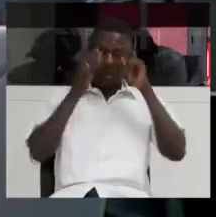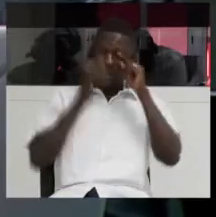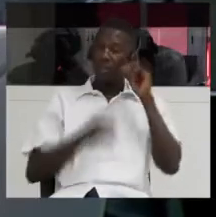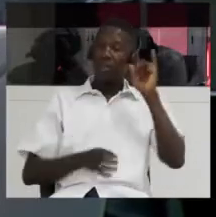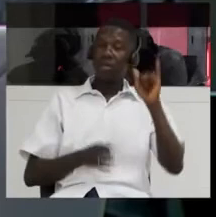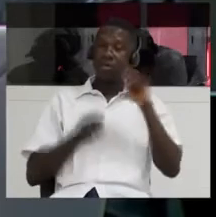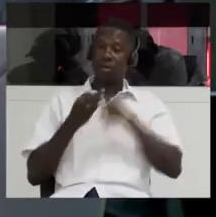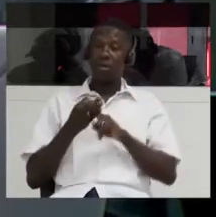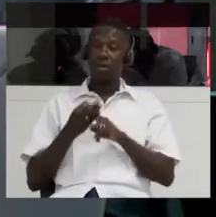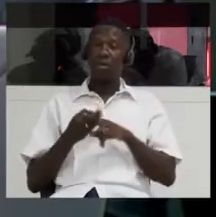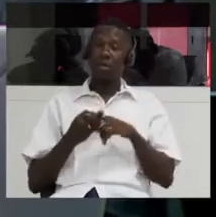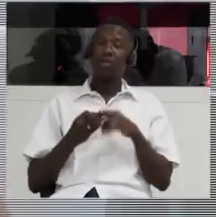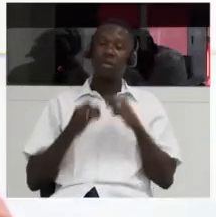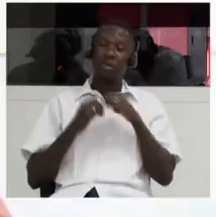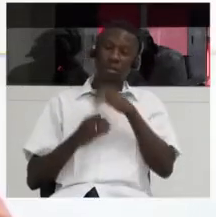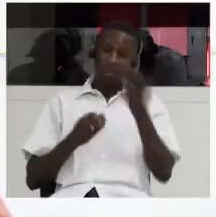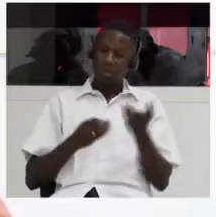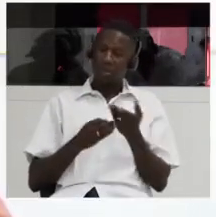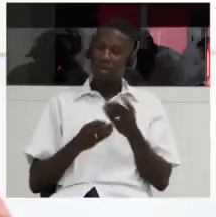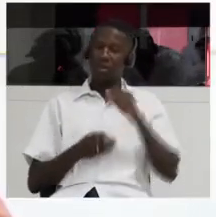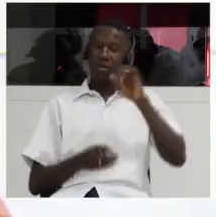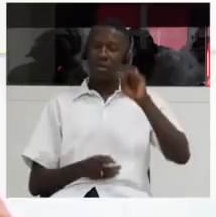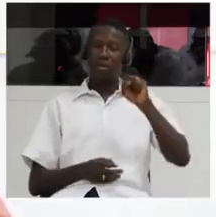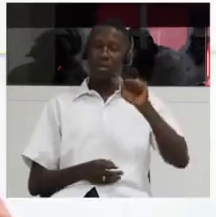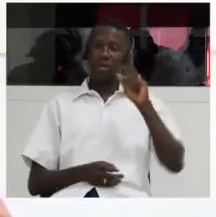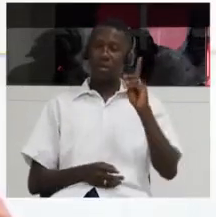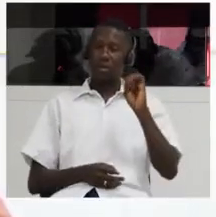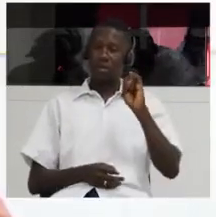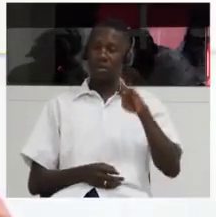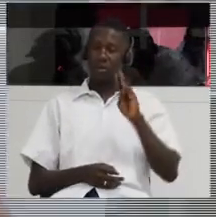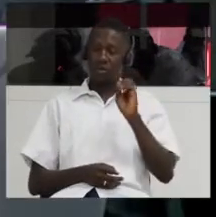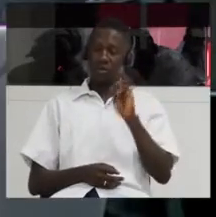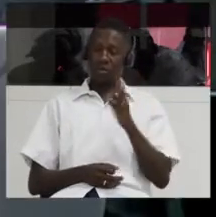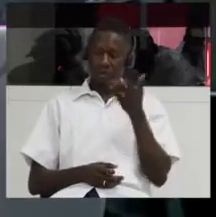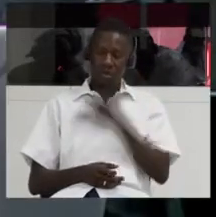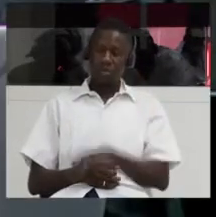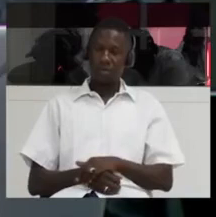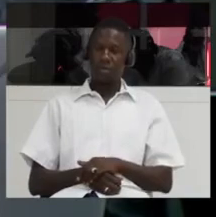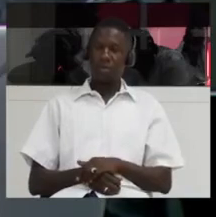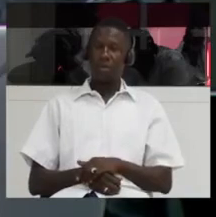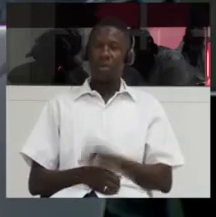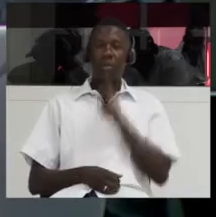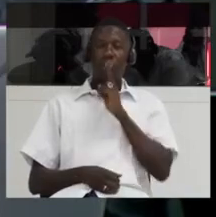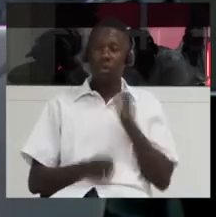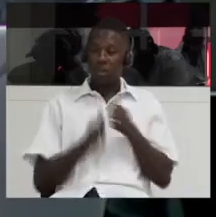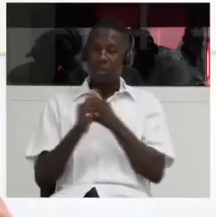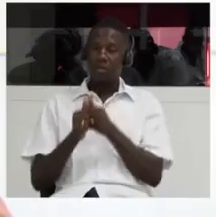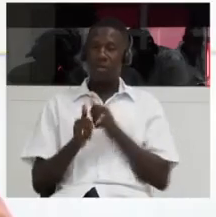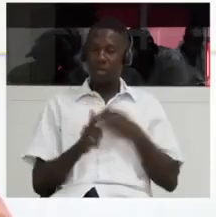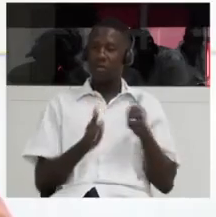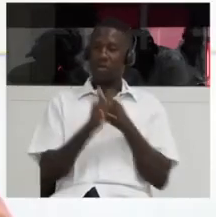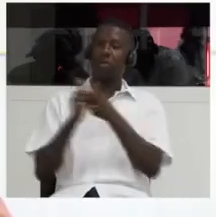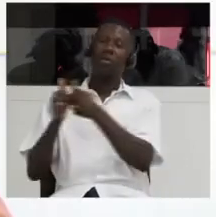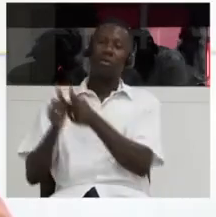Did they come alone? They came with their orderlies. Do you know any of them? Most